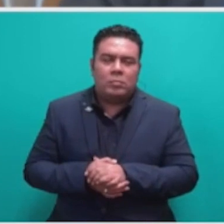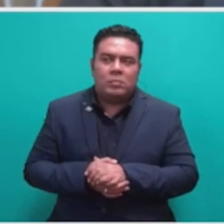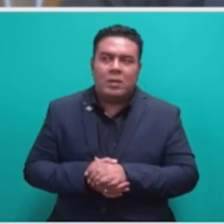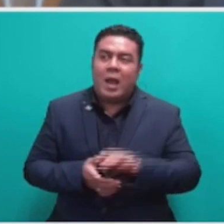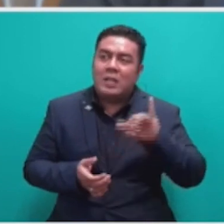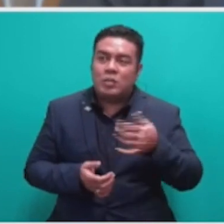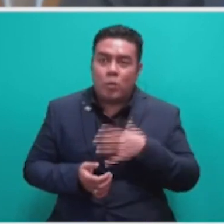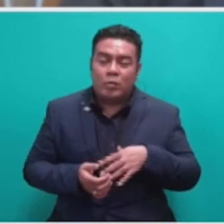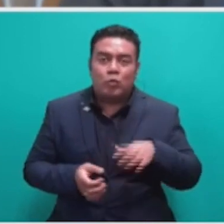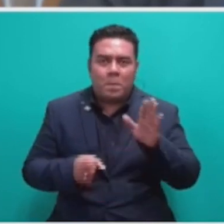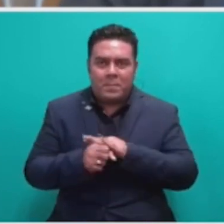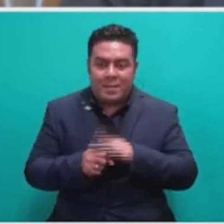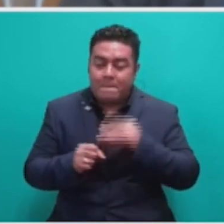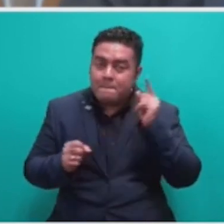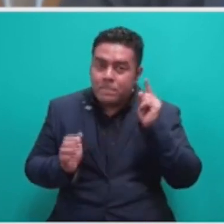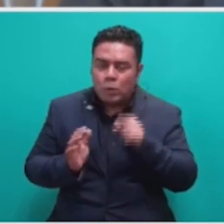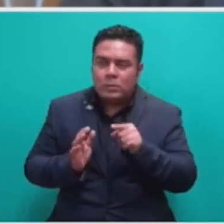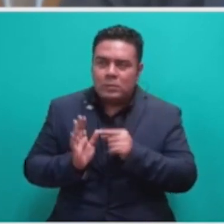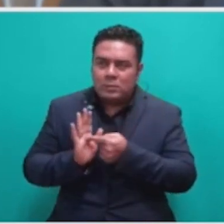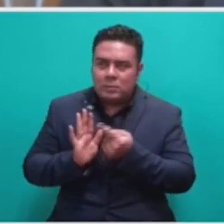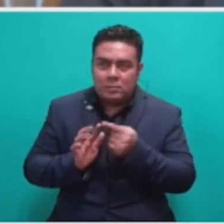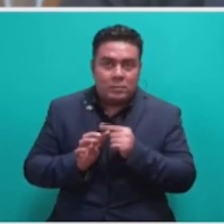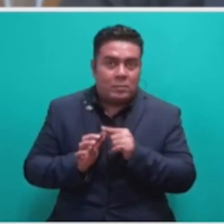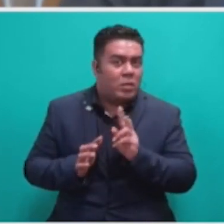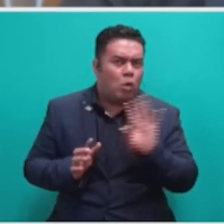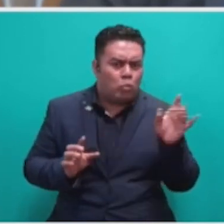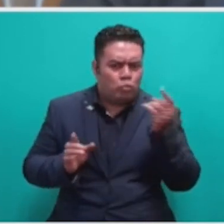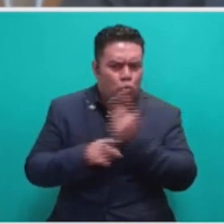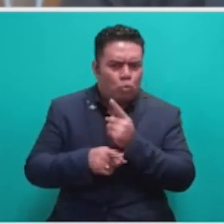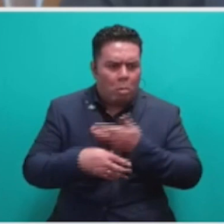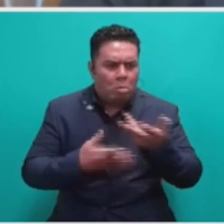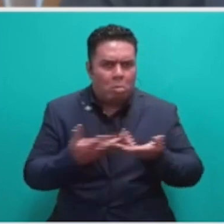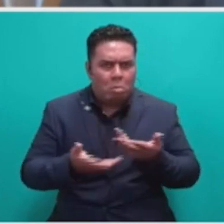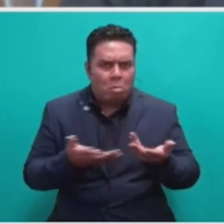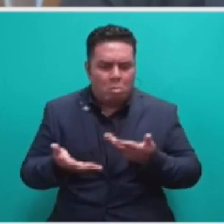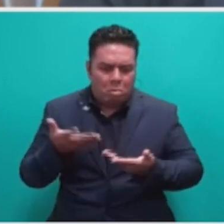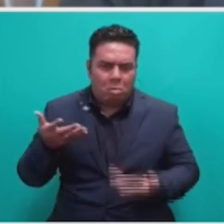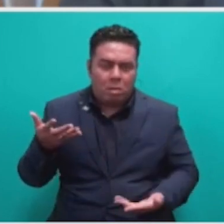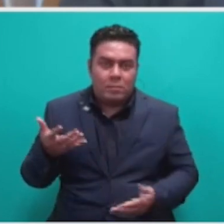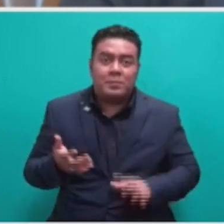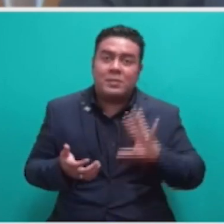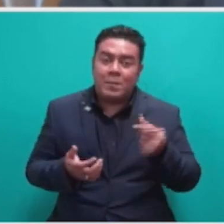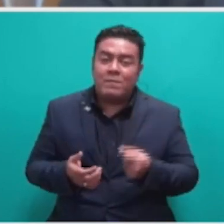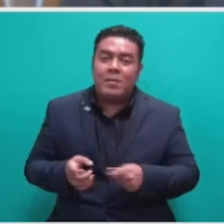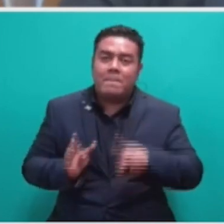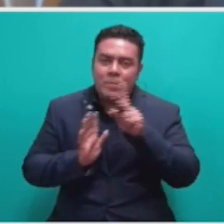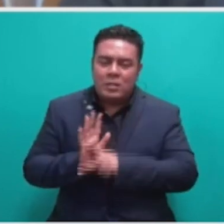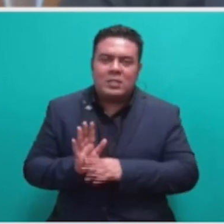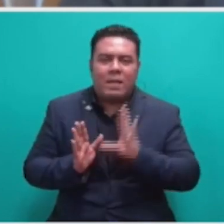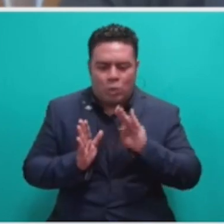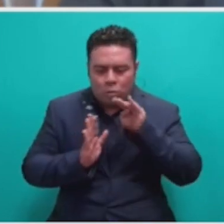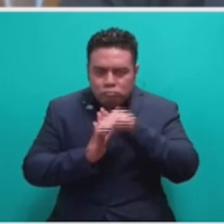I just wanted to make this point, and they don't talk about it, Mr. Speaker, that some of the prices have actually gone